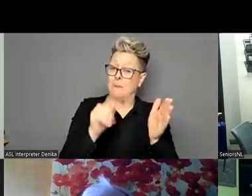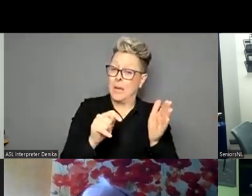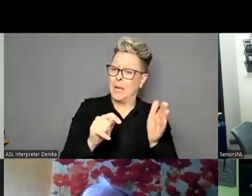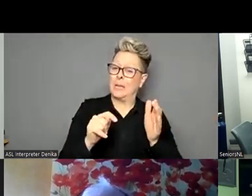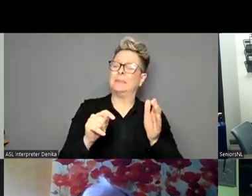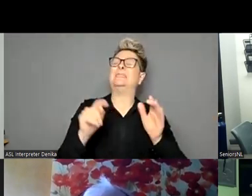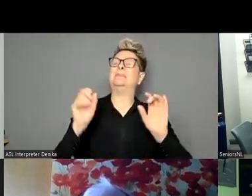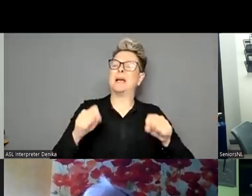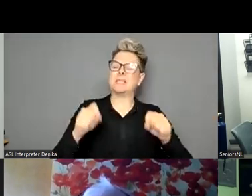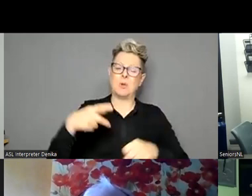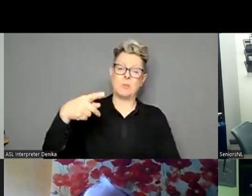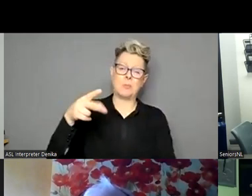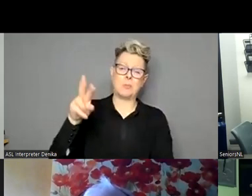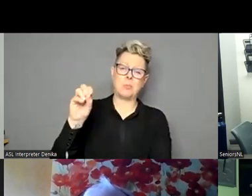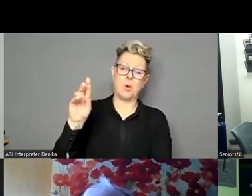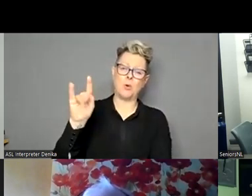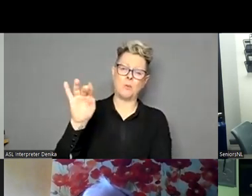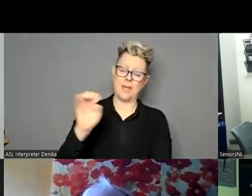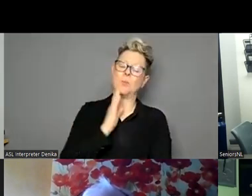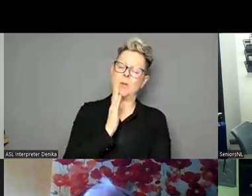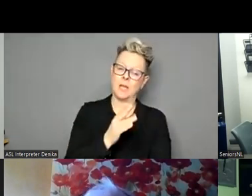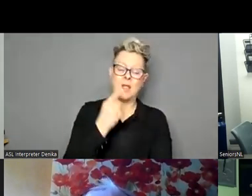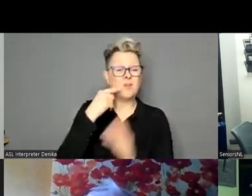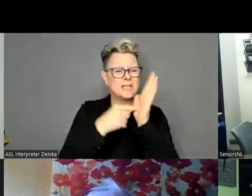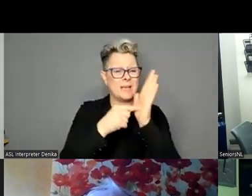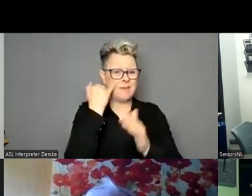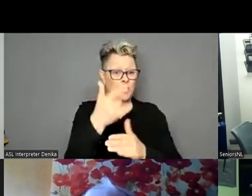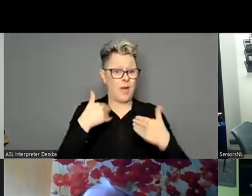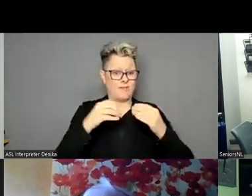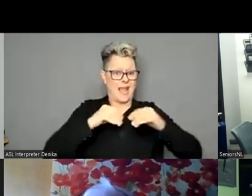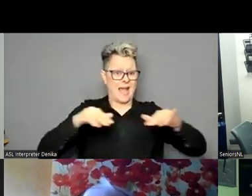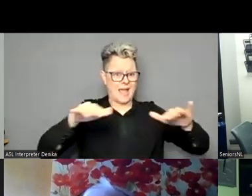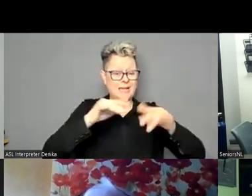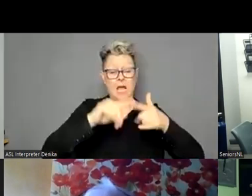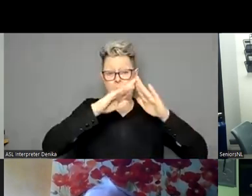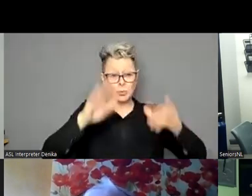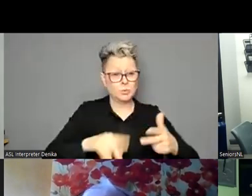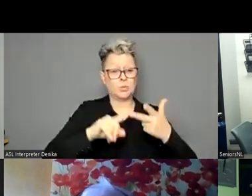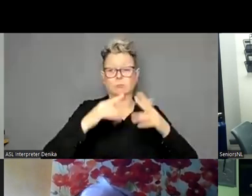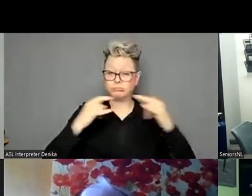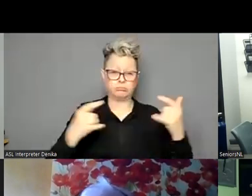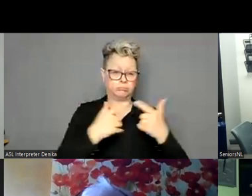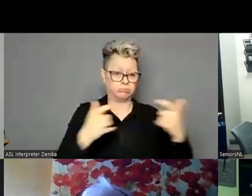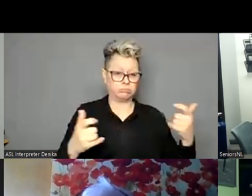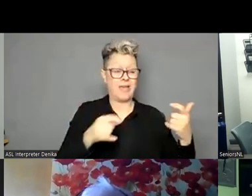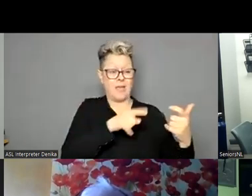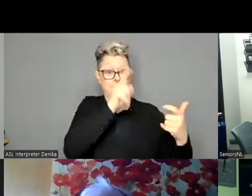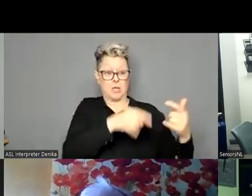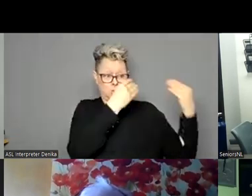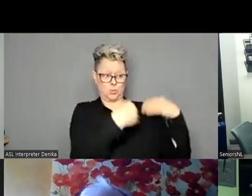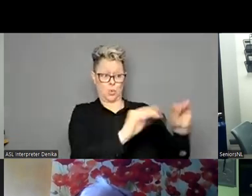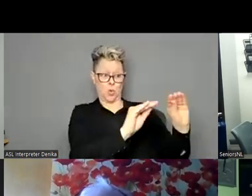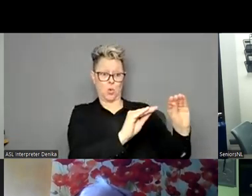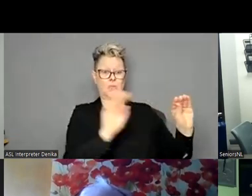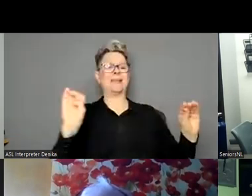the more stuff you own, especially if there's land. If you have land or a house and that needs to be sold, your executor probably will